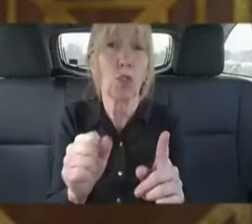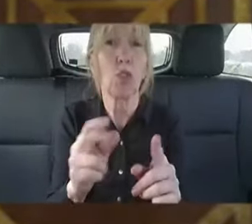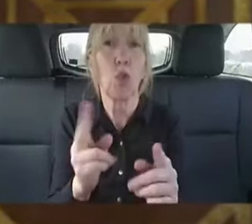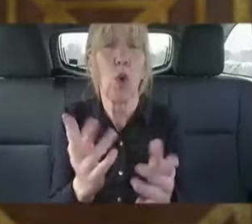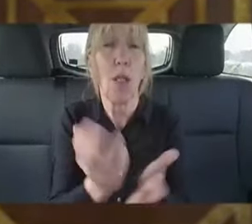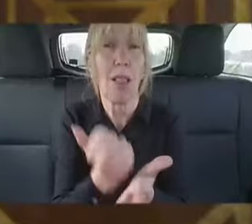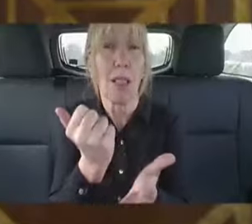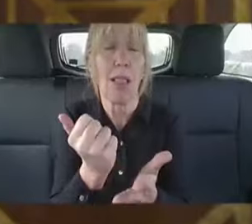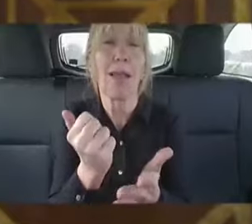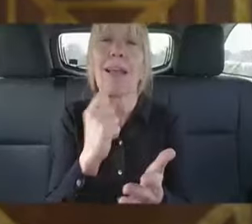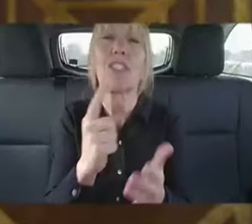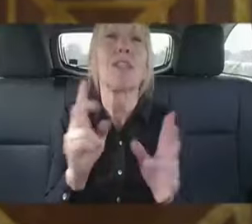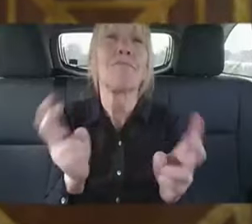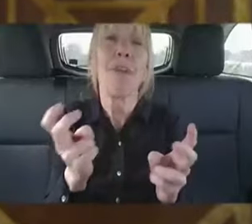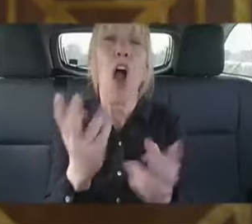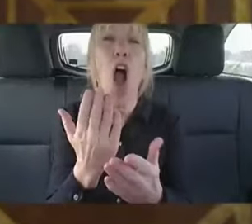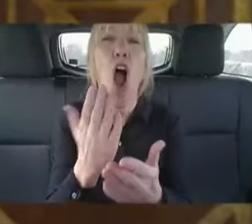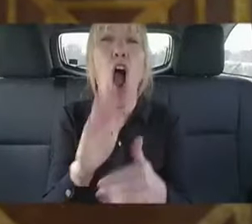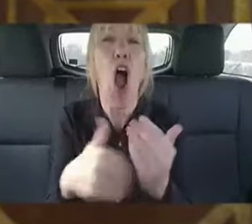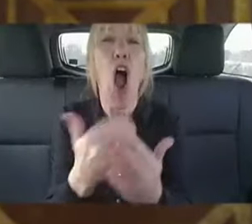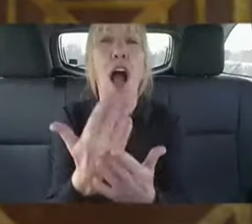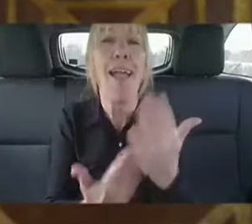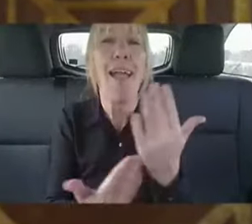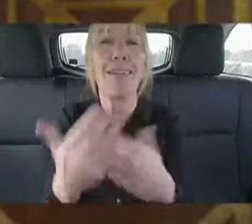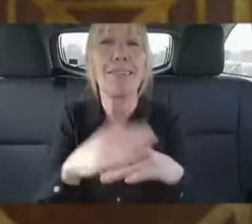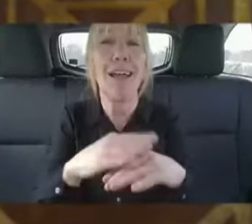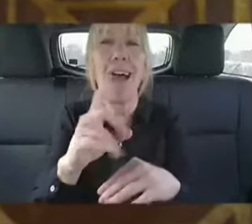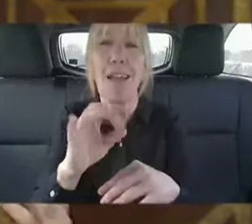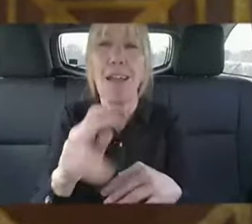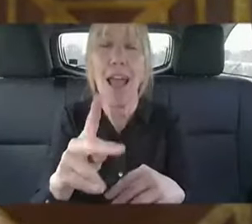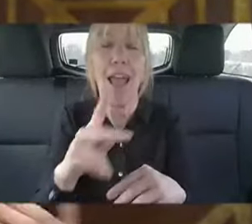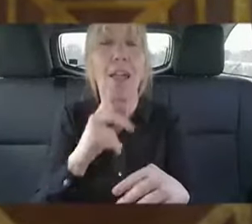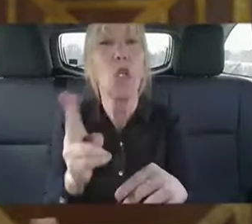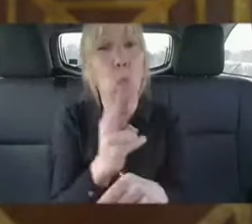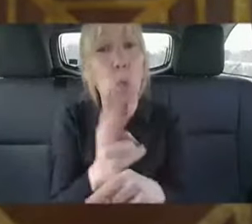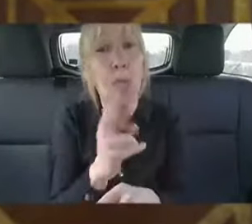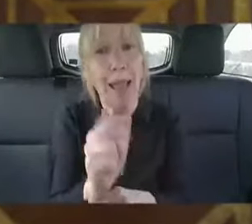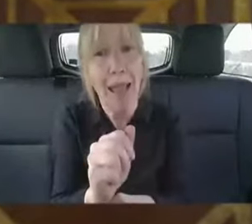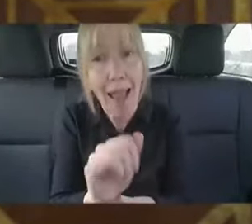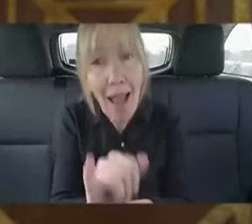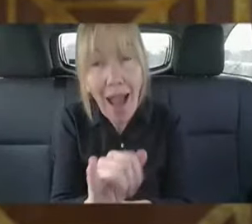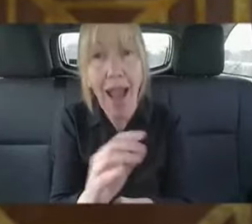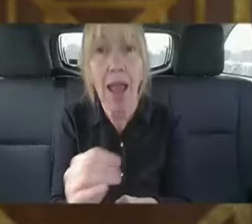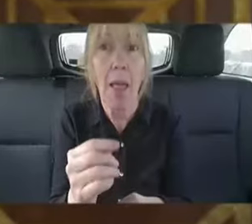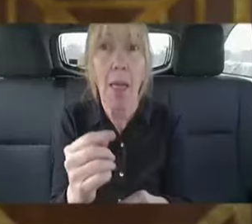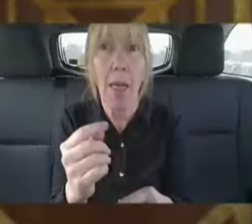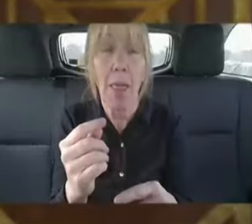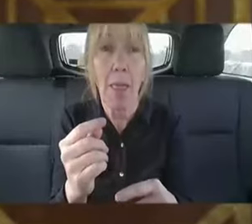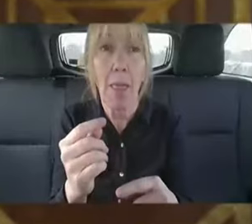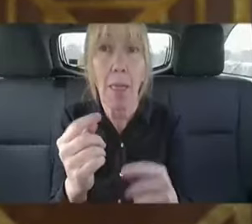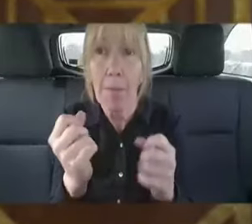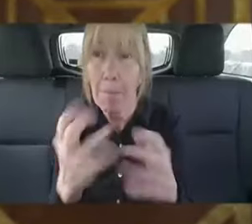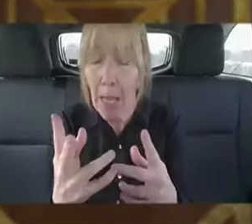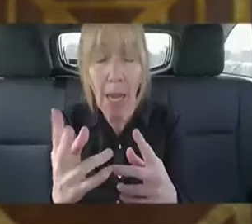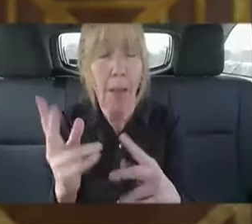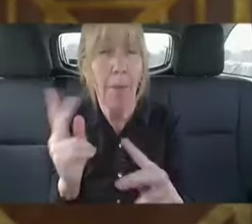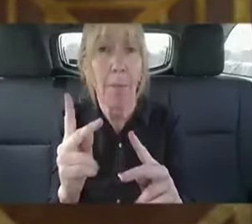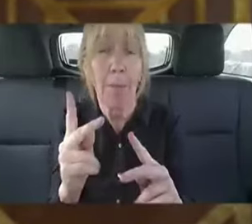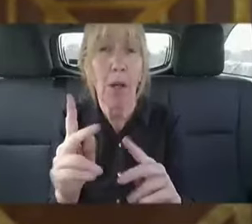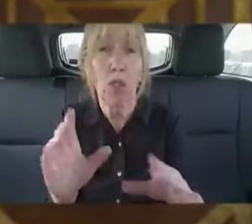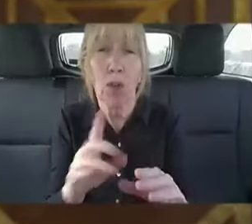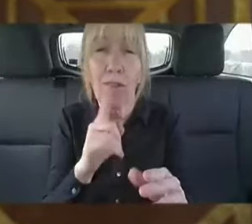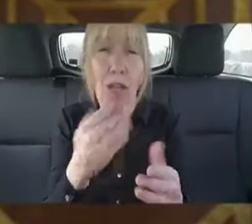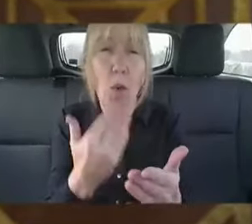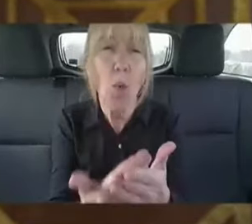all-hands-on-deck situation, leveraging technologies like AI and actually the might of people who really do very well in very